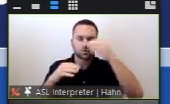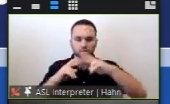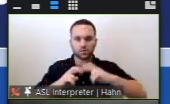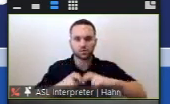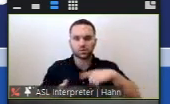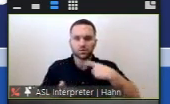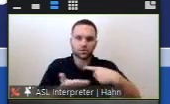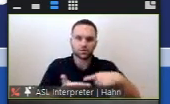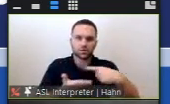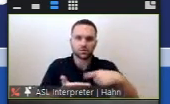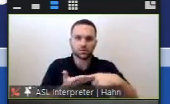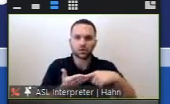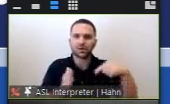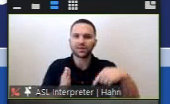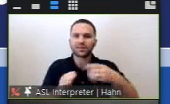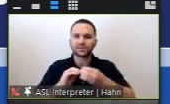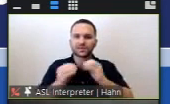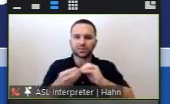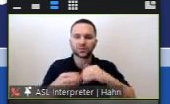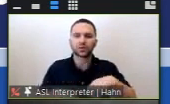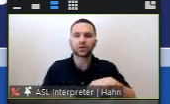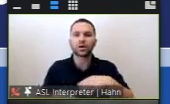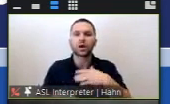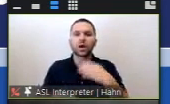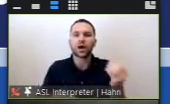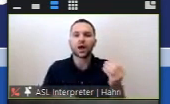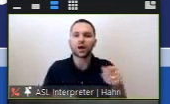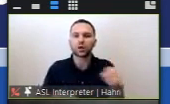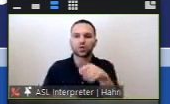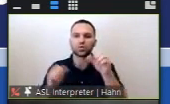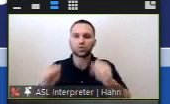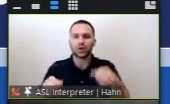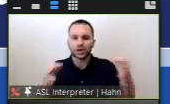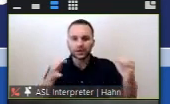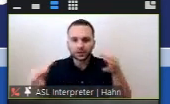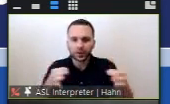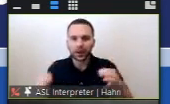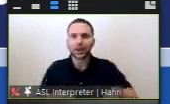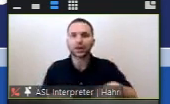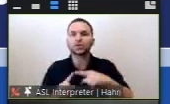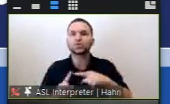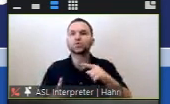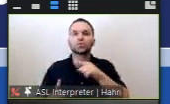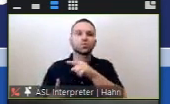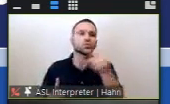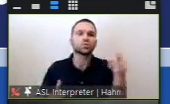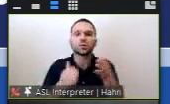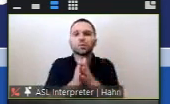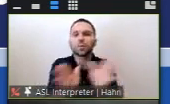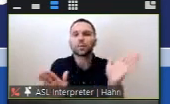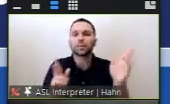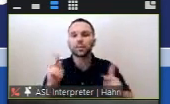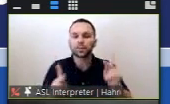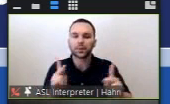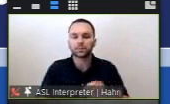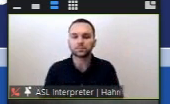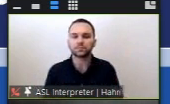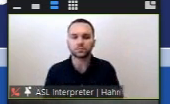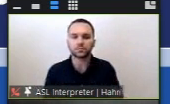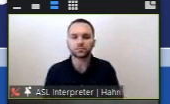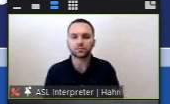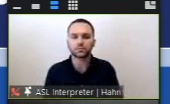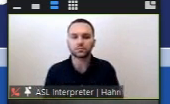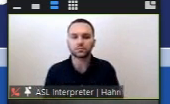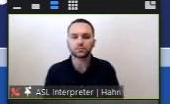how to message this data and explain this data to members of the public. So starting here, this is data that's shown on